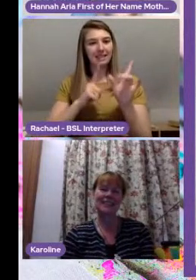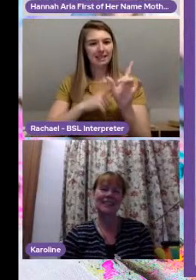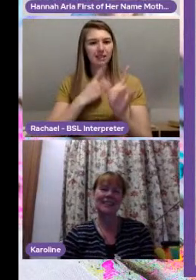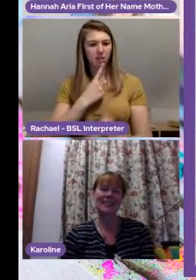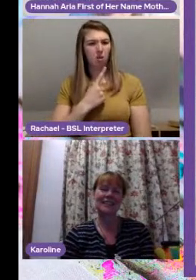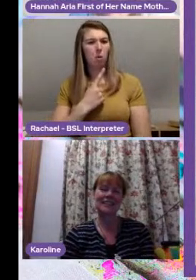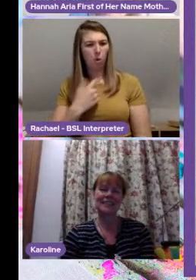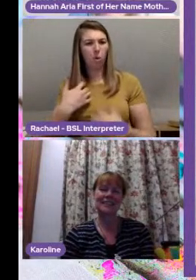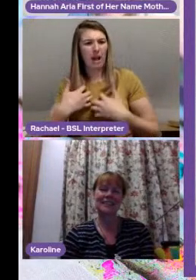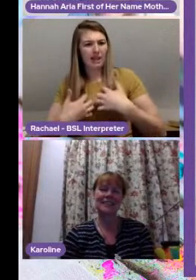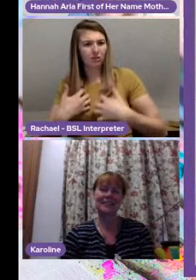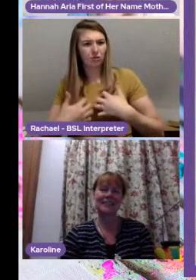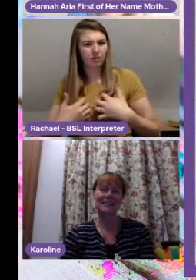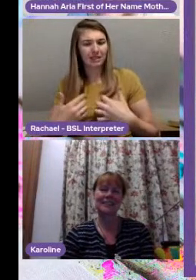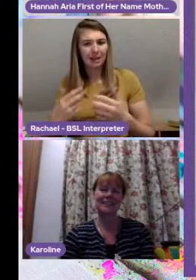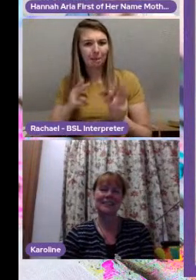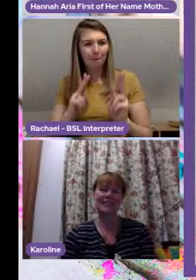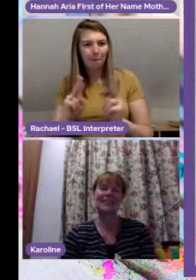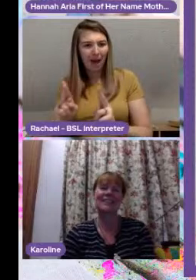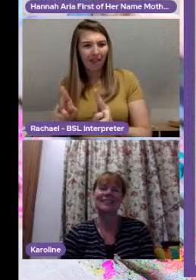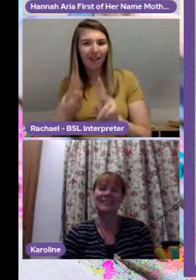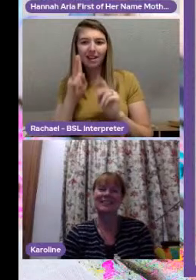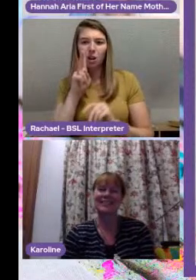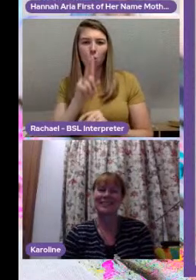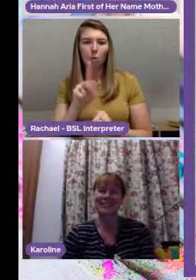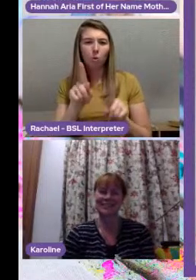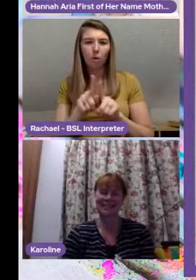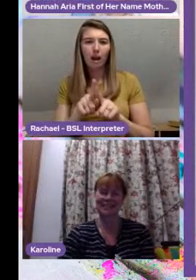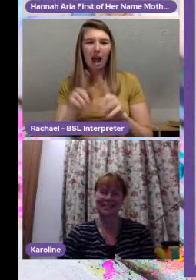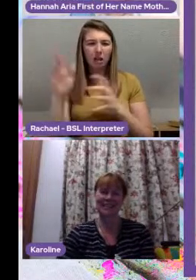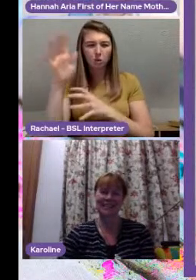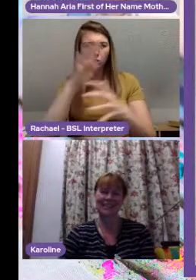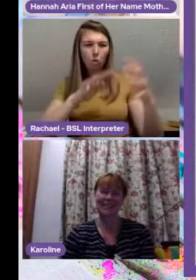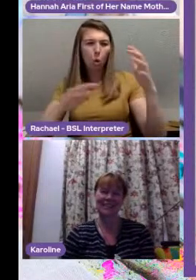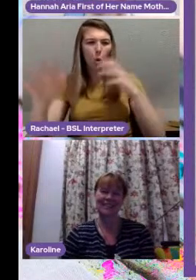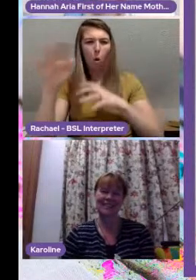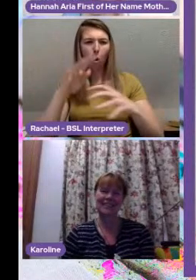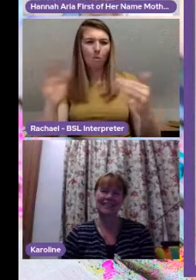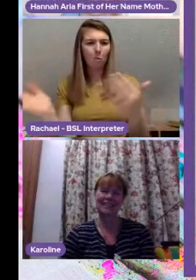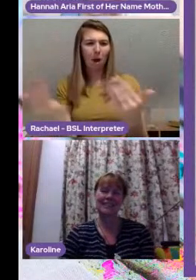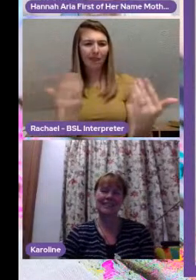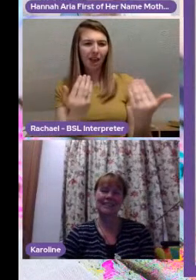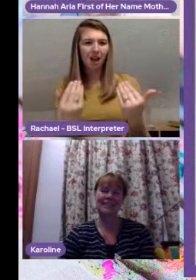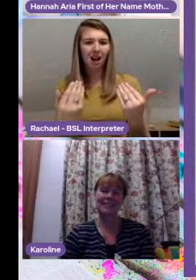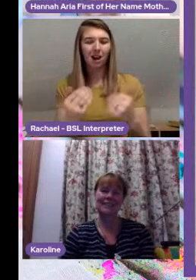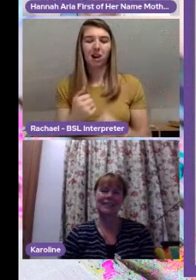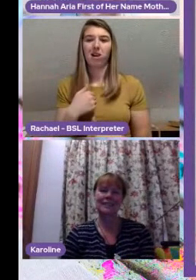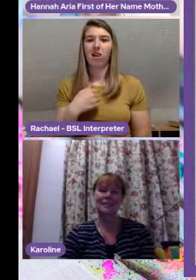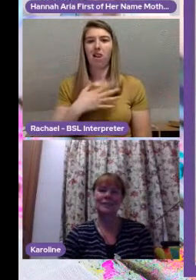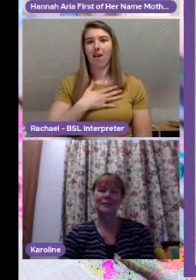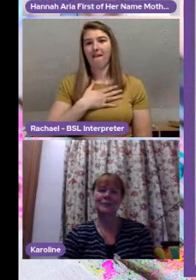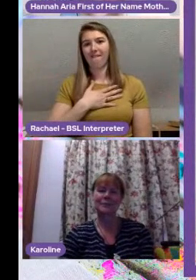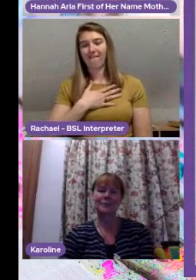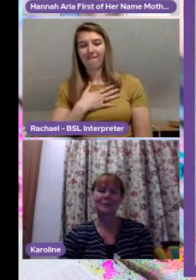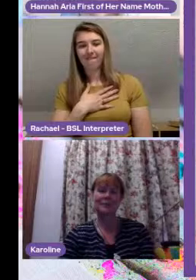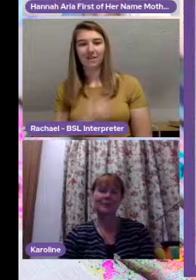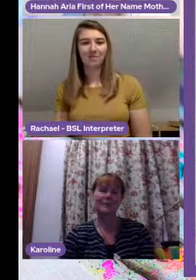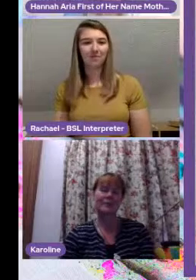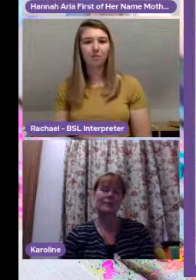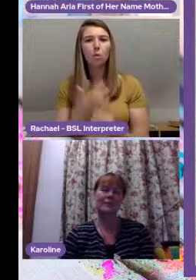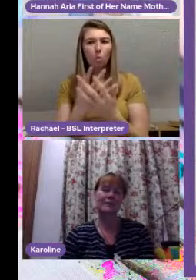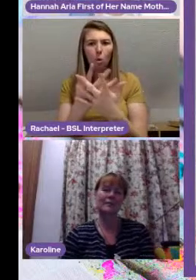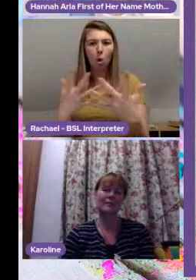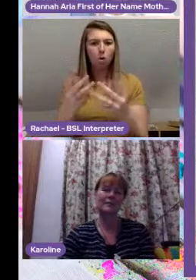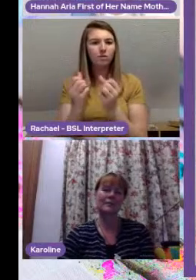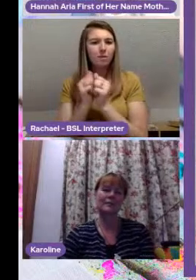printing, Caroline. Looks like stormy weather. Love the figure prints. So we've got lots of people appreciating these. And hopefully this will give